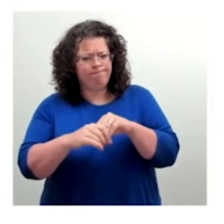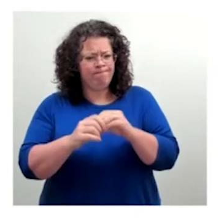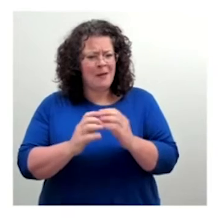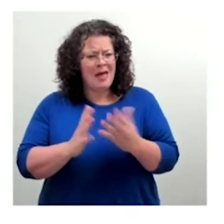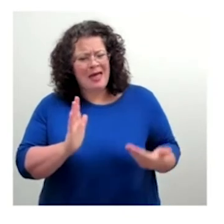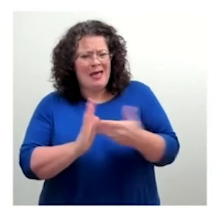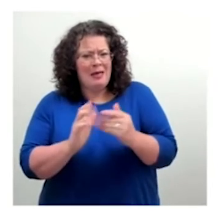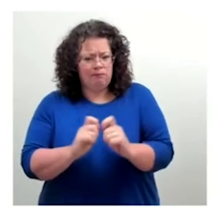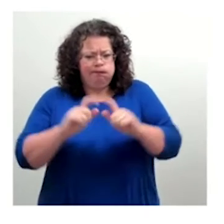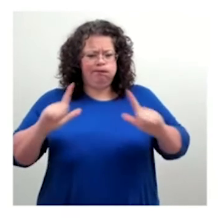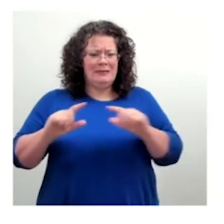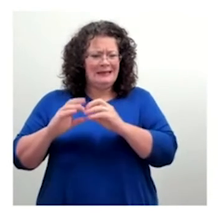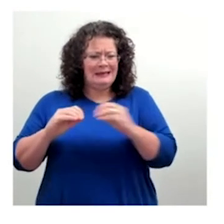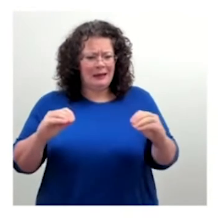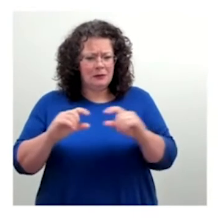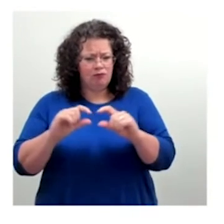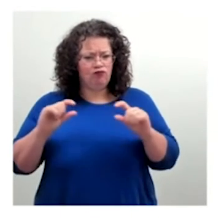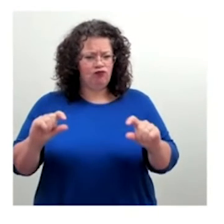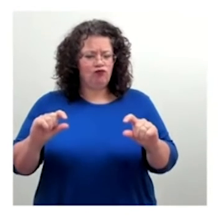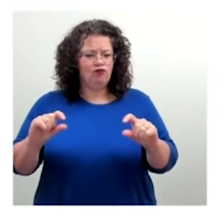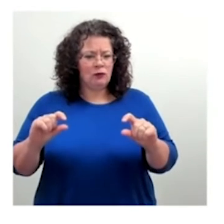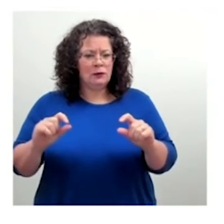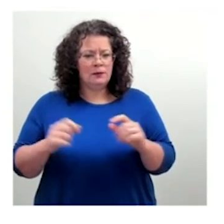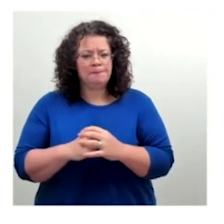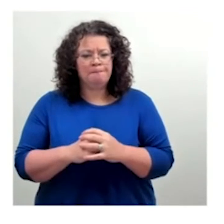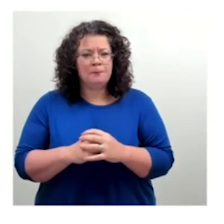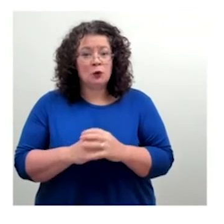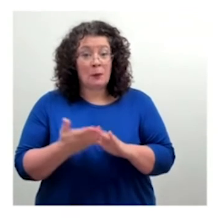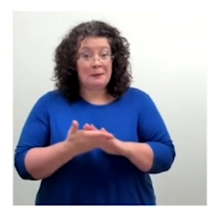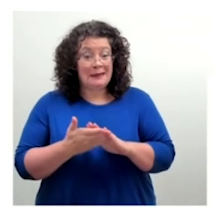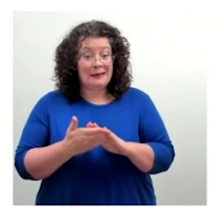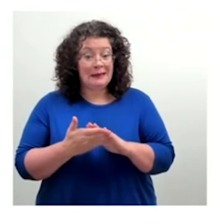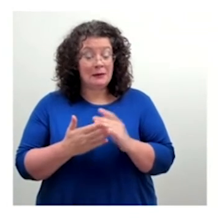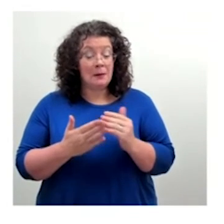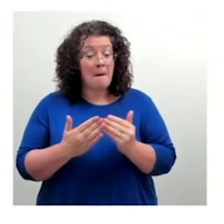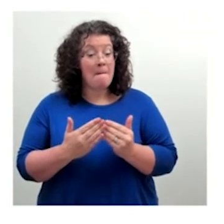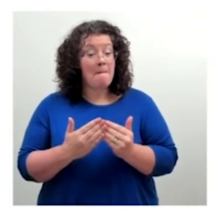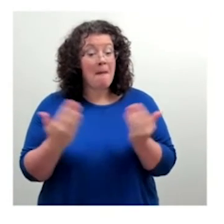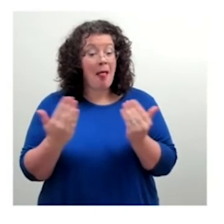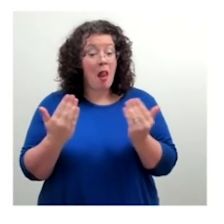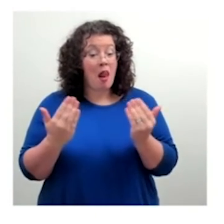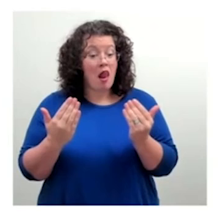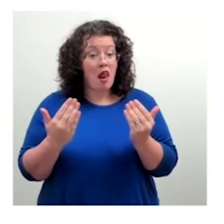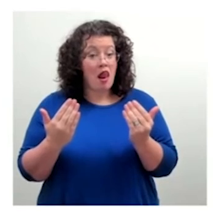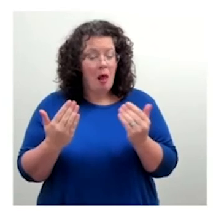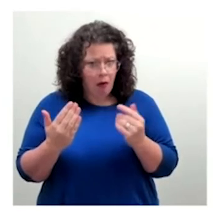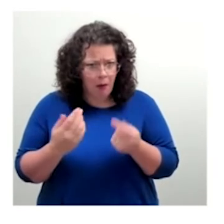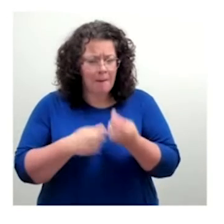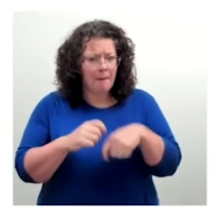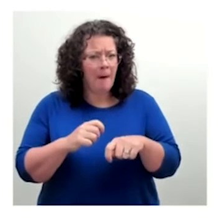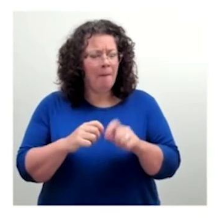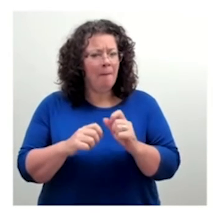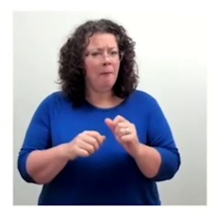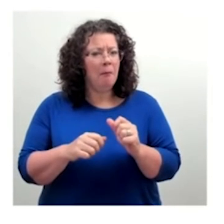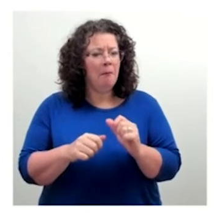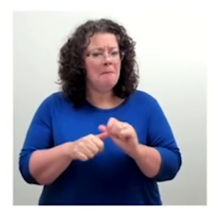of the Gaussian blurring test. So that's looking at this blurred version. If you now look at it, you know, without the blurring on,